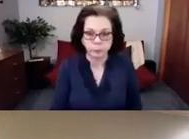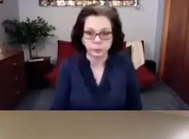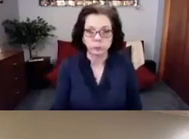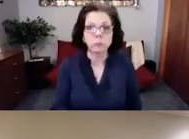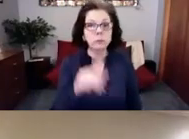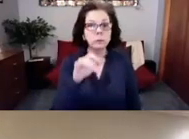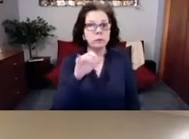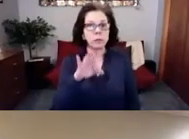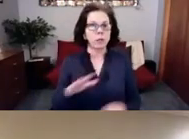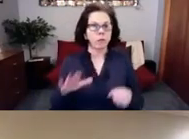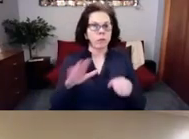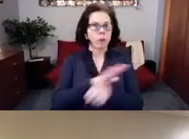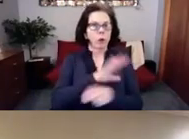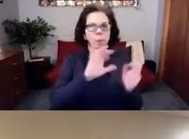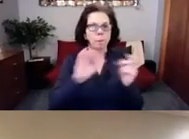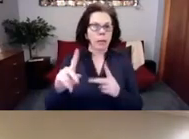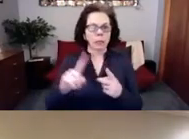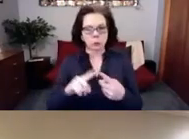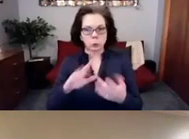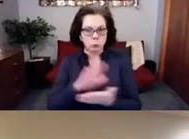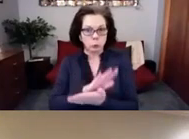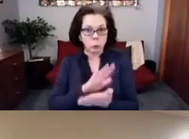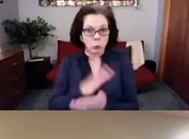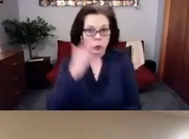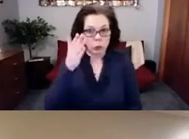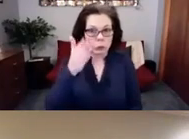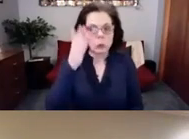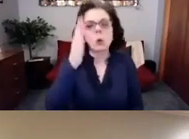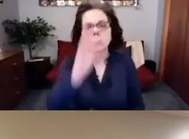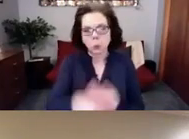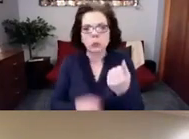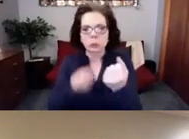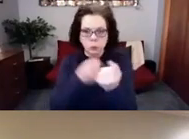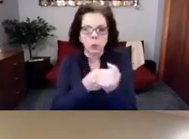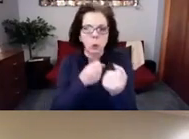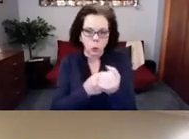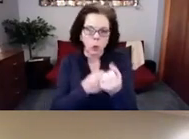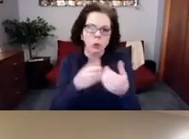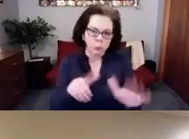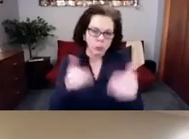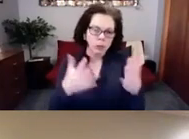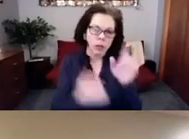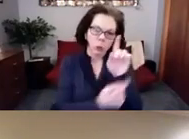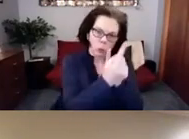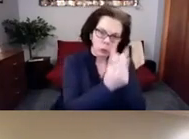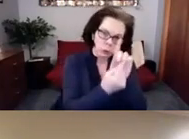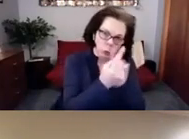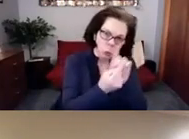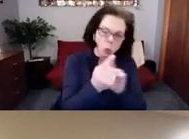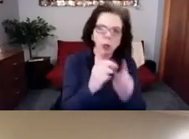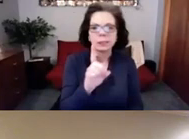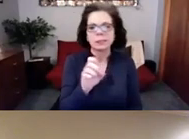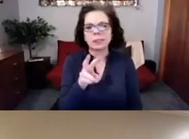to school in the future, we will continue to support the infrastructures to provide one-to-one devices for all of our students moving